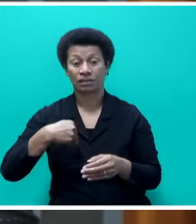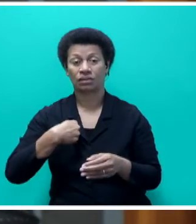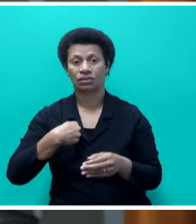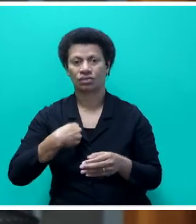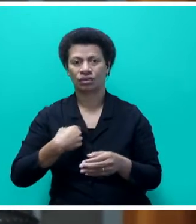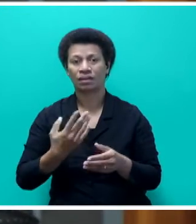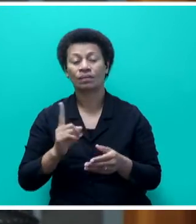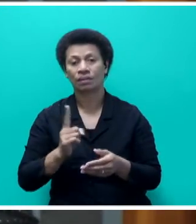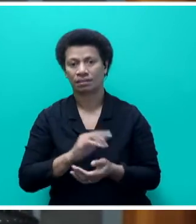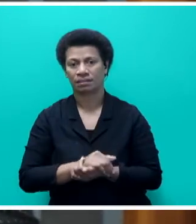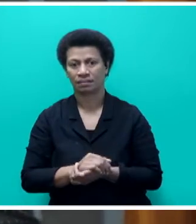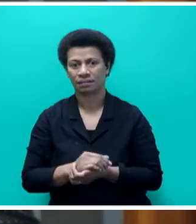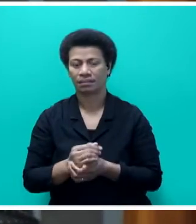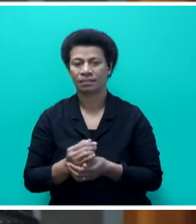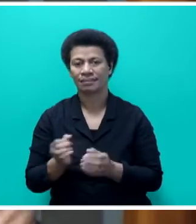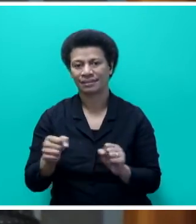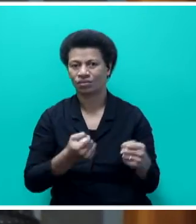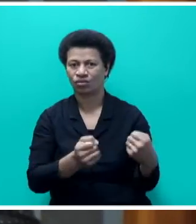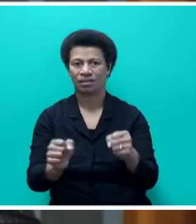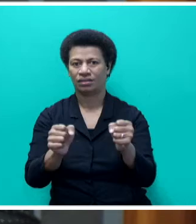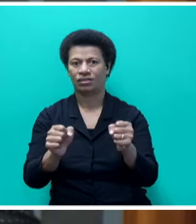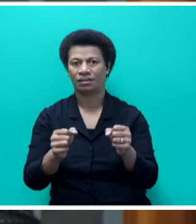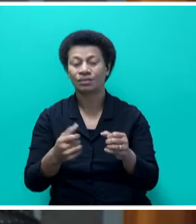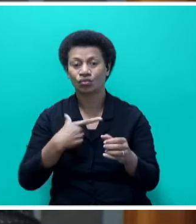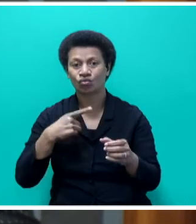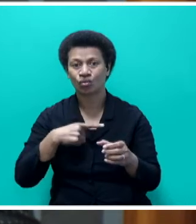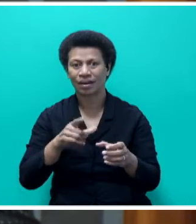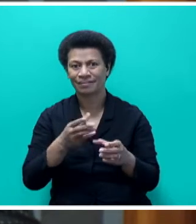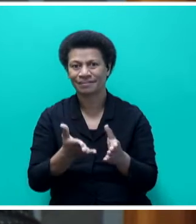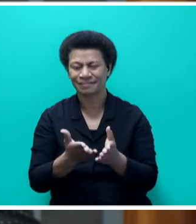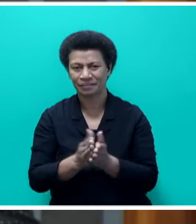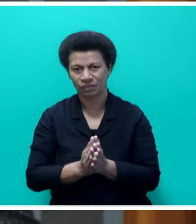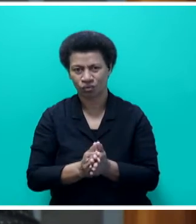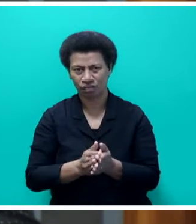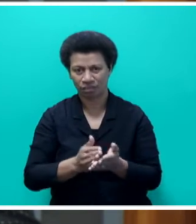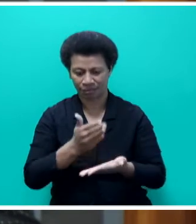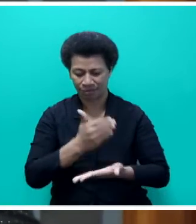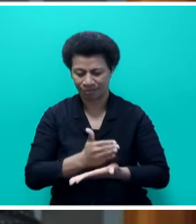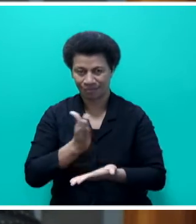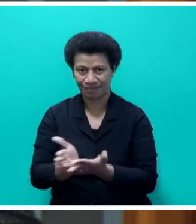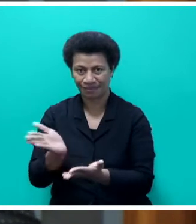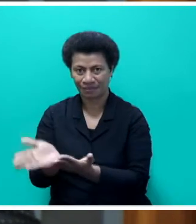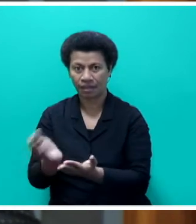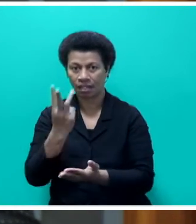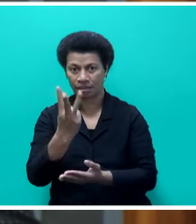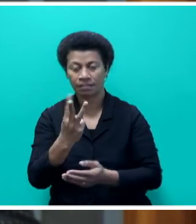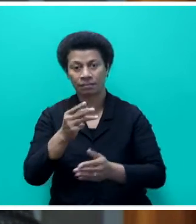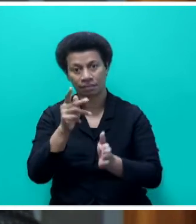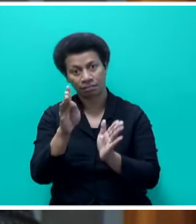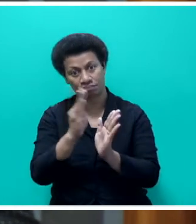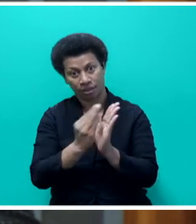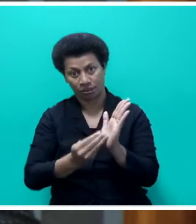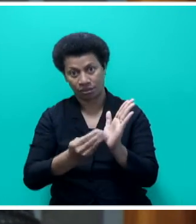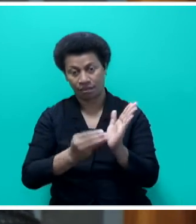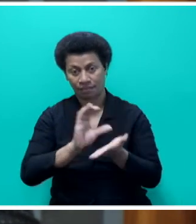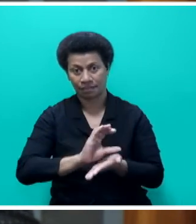strategized to break the project into different phases as per the 22-23 budget allocation. And concurrently, the Ministry